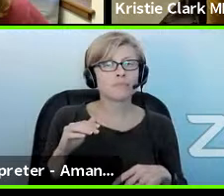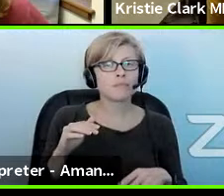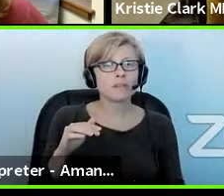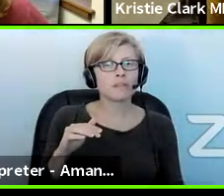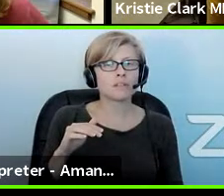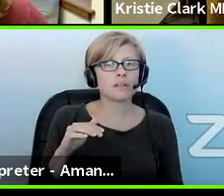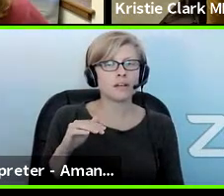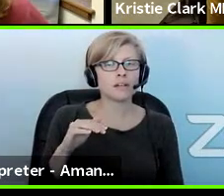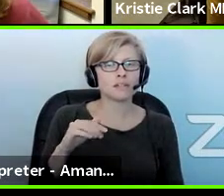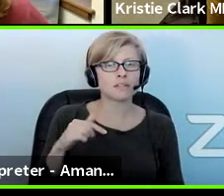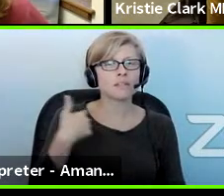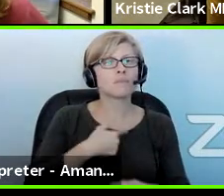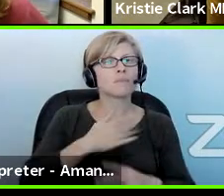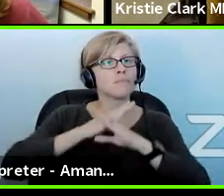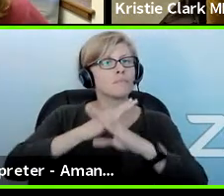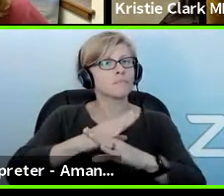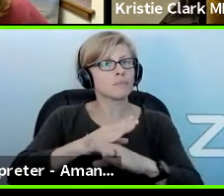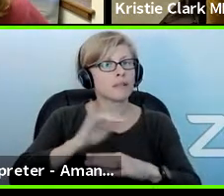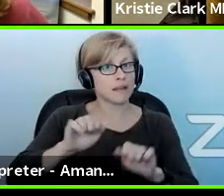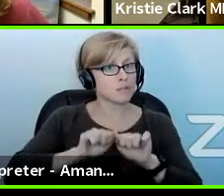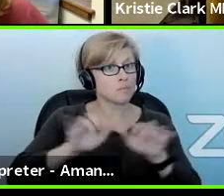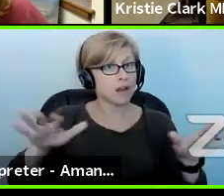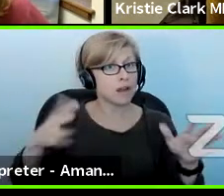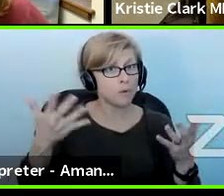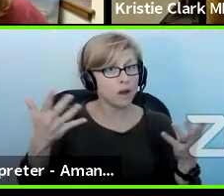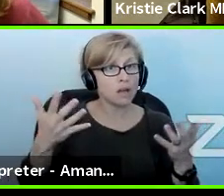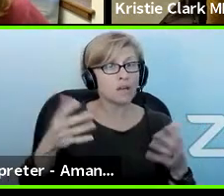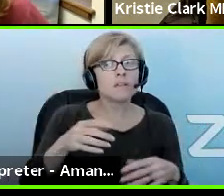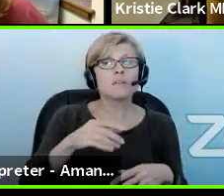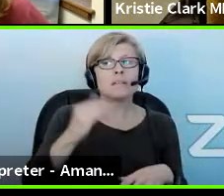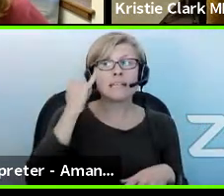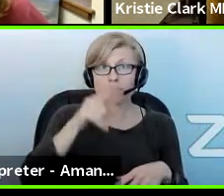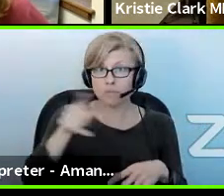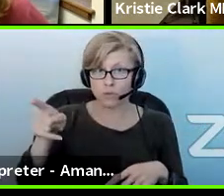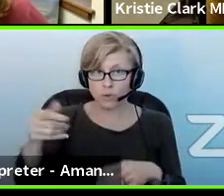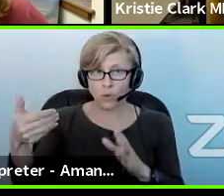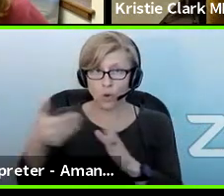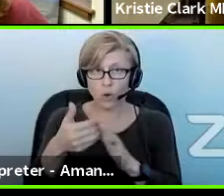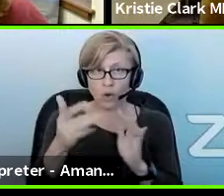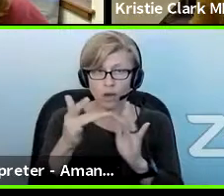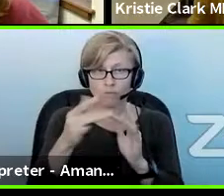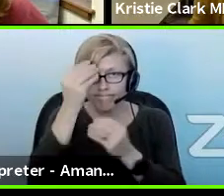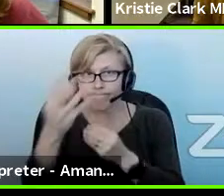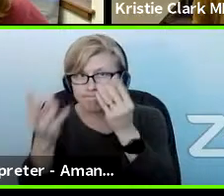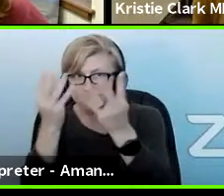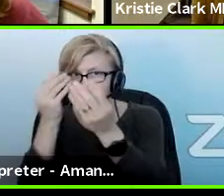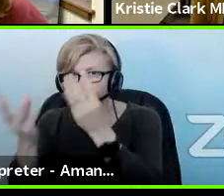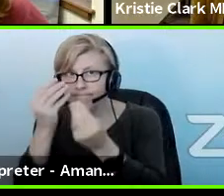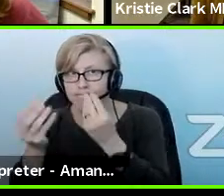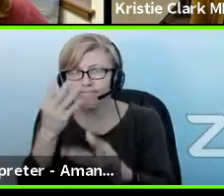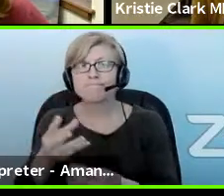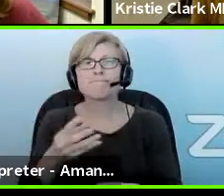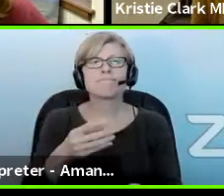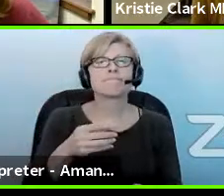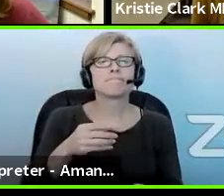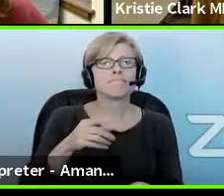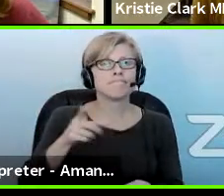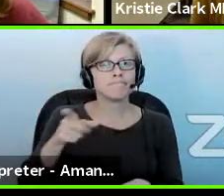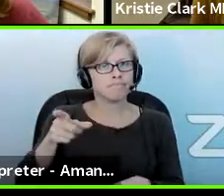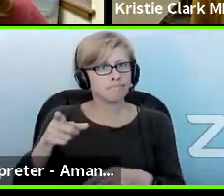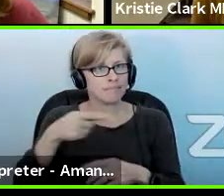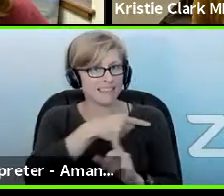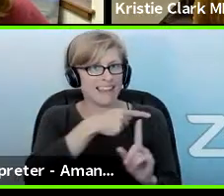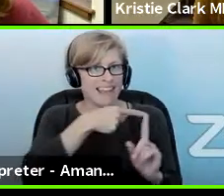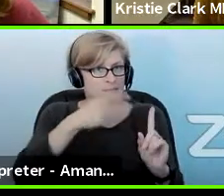that spread by identifying people that had been in close contact and that were positive, and kind of stop